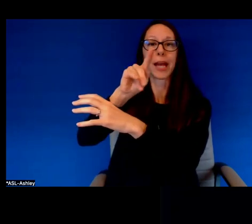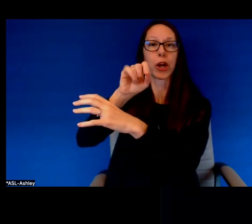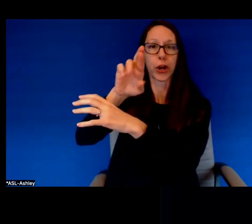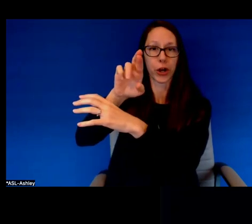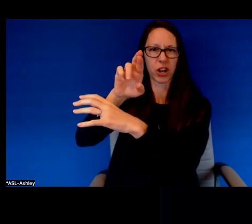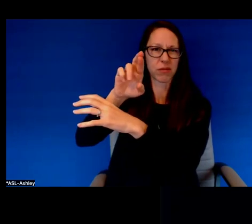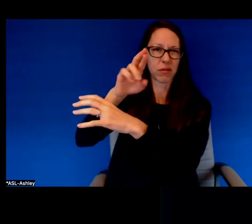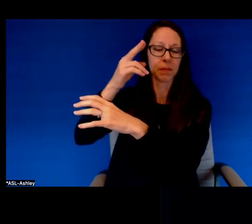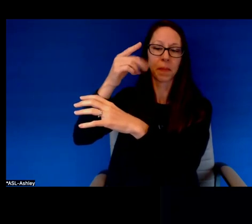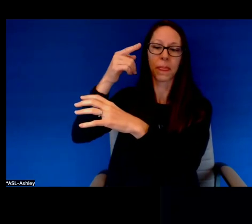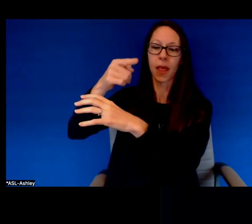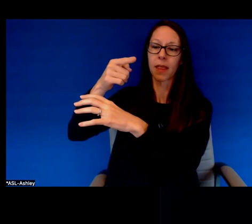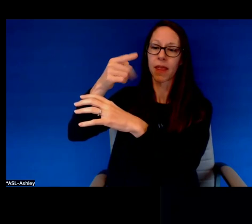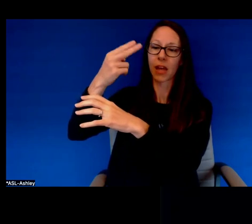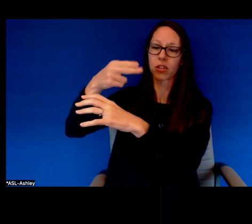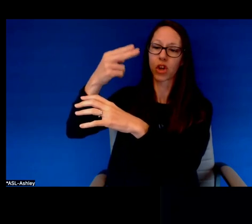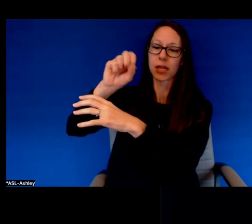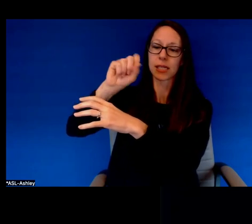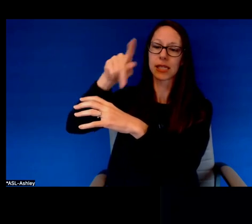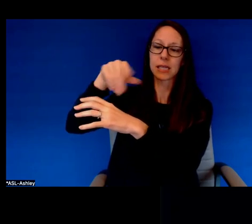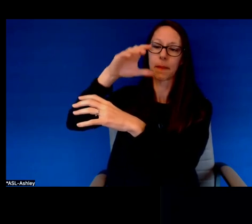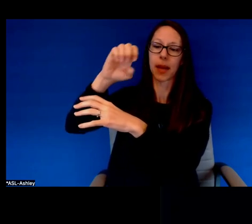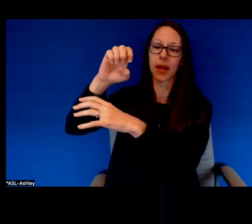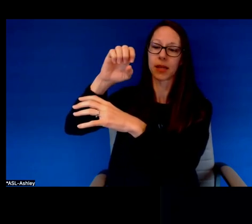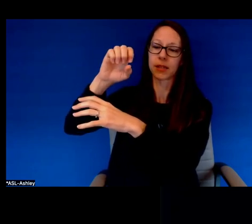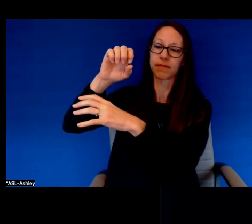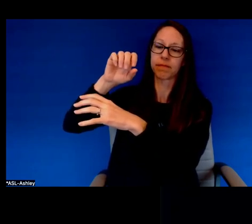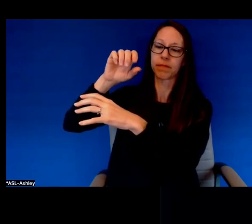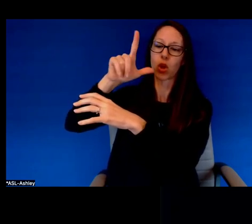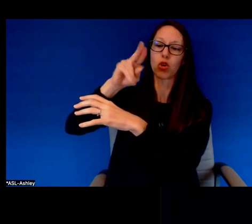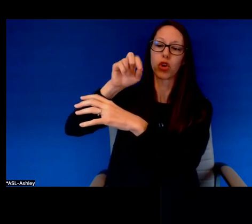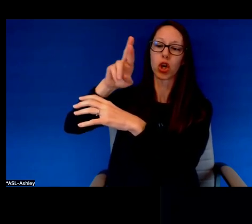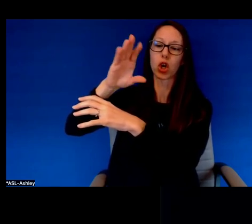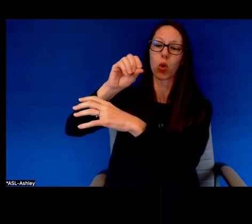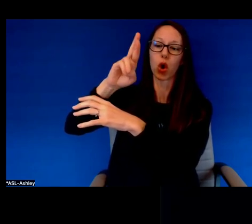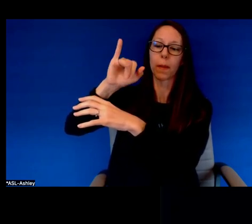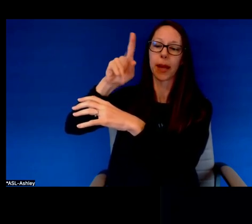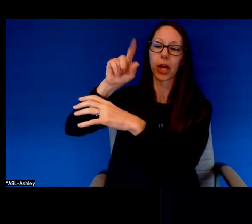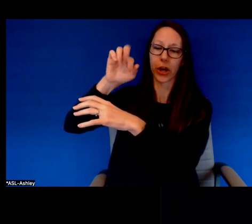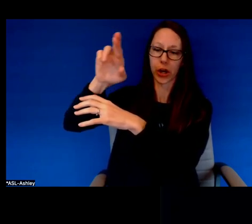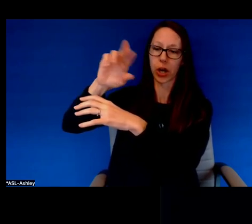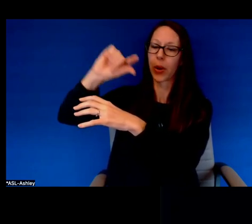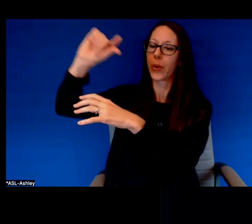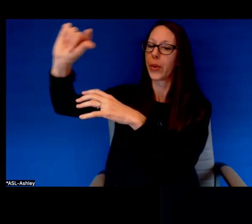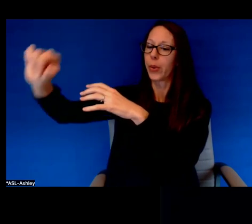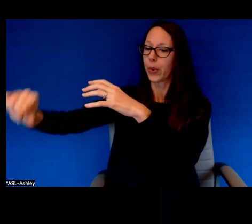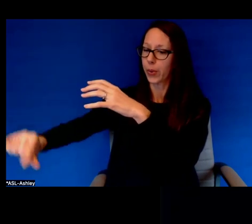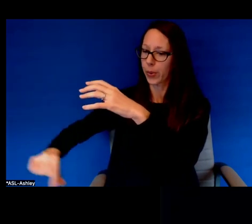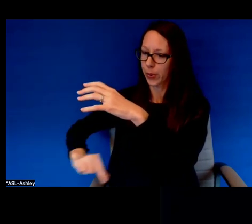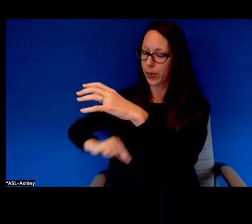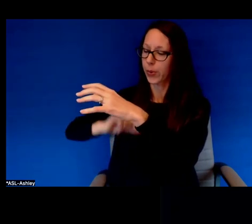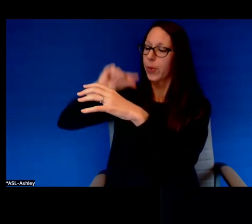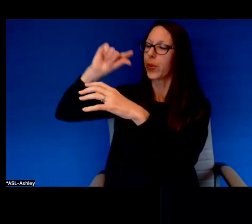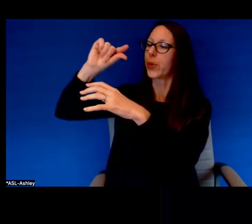be, and then they will have to make their way down to the moon. So we'll kind of be an intermediate area. And I think that it's important that we are